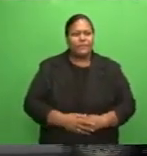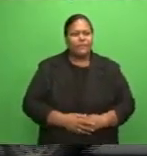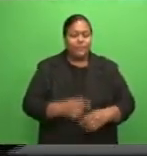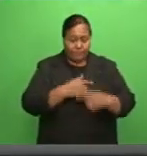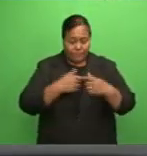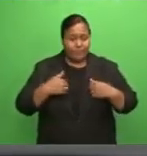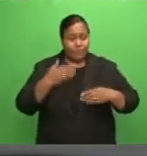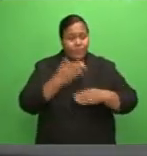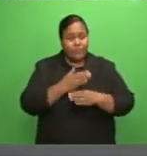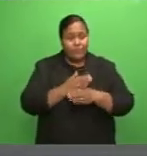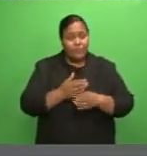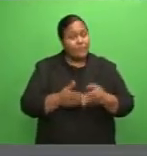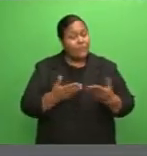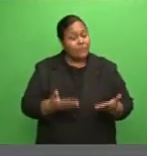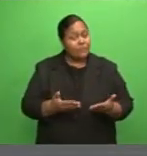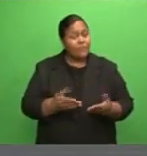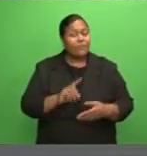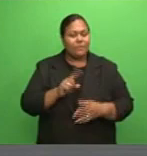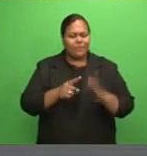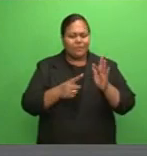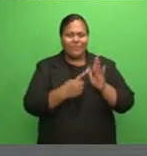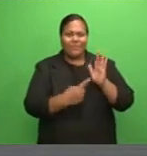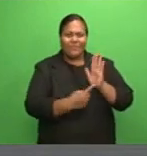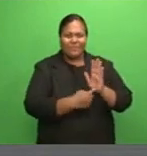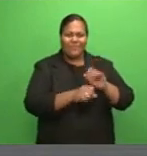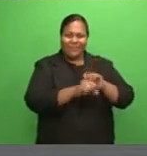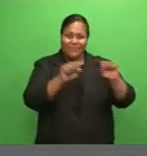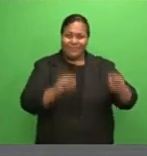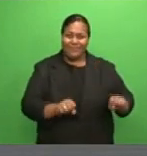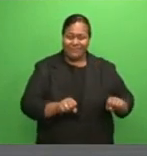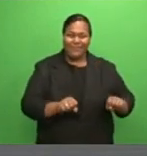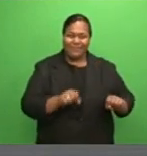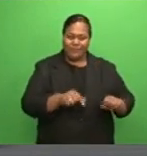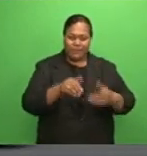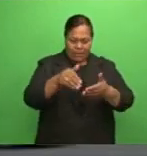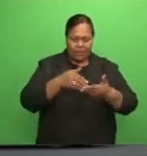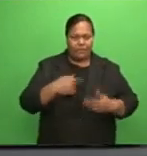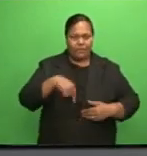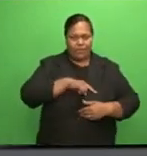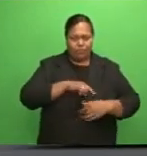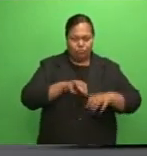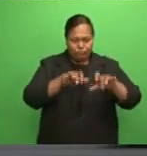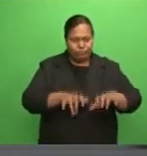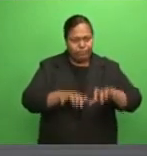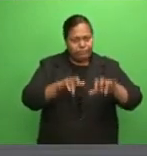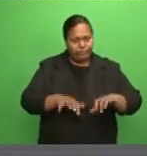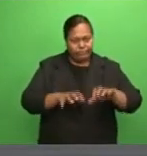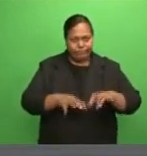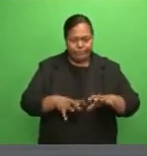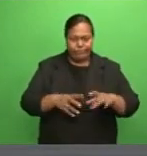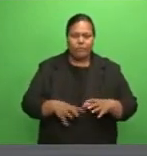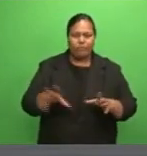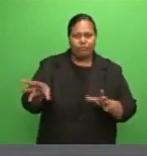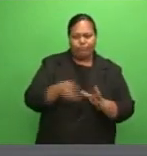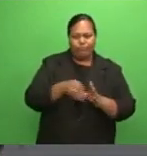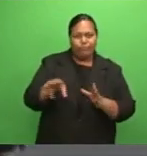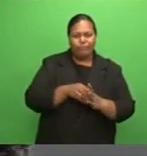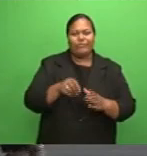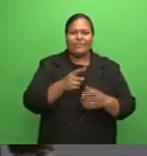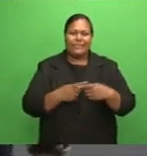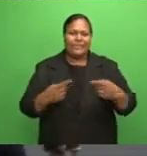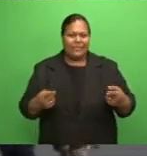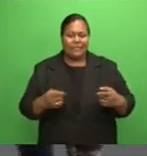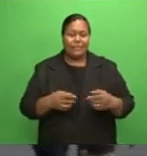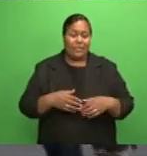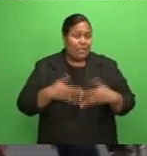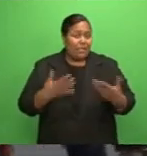coming is to have an IT system. And that would help us a lot where we don't depend on men. At the moment, most of the work that